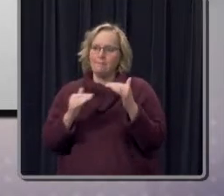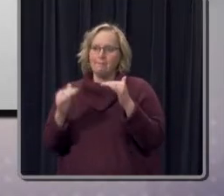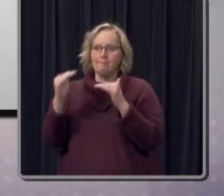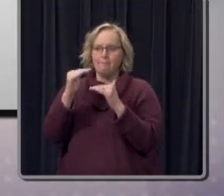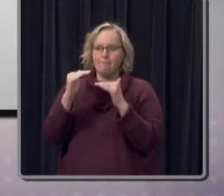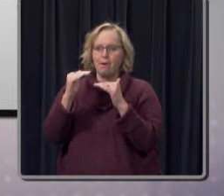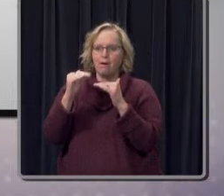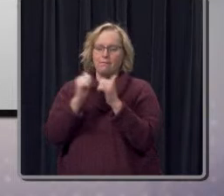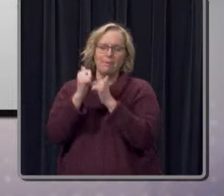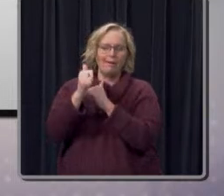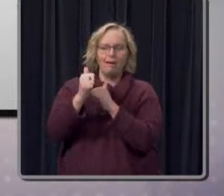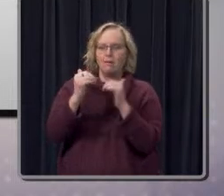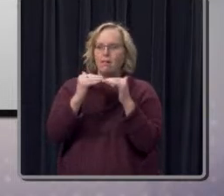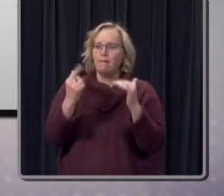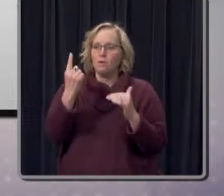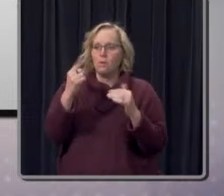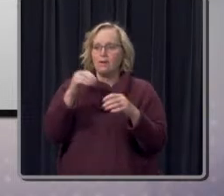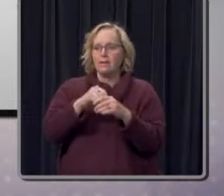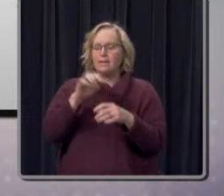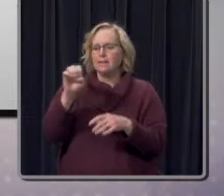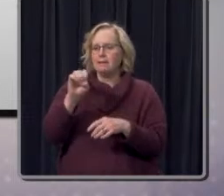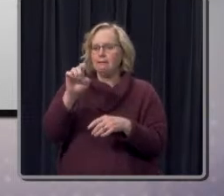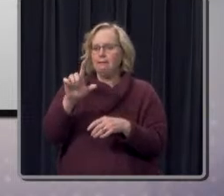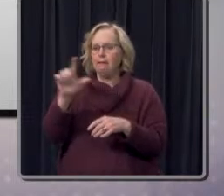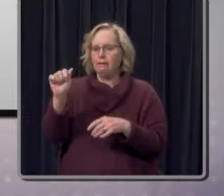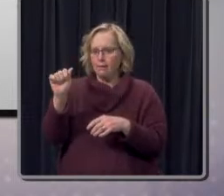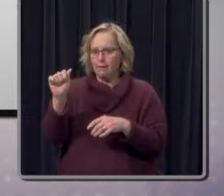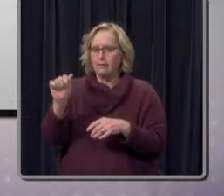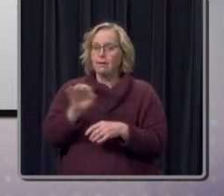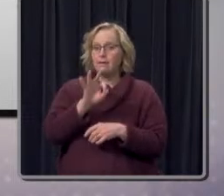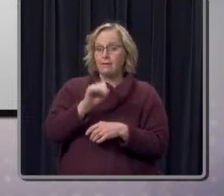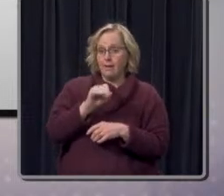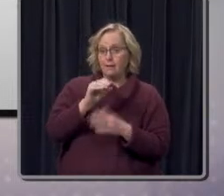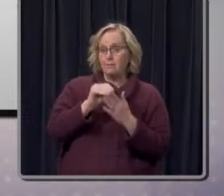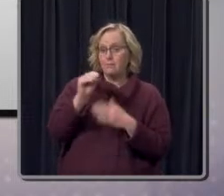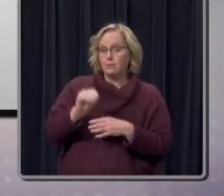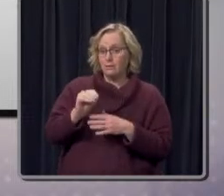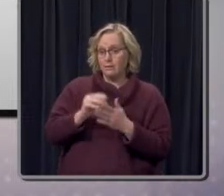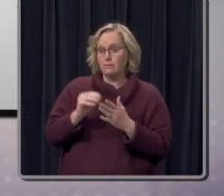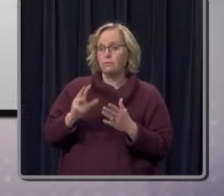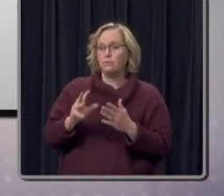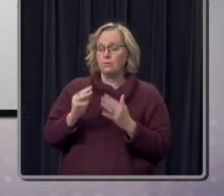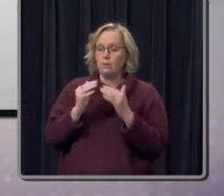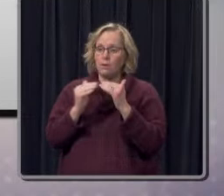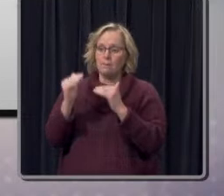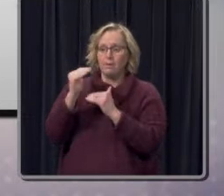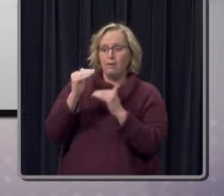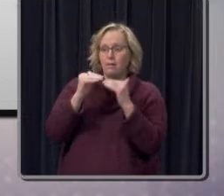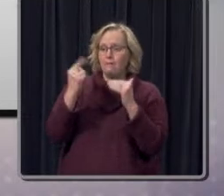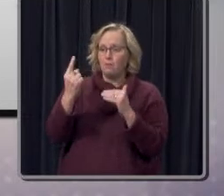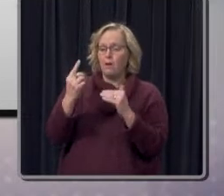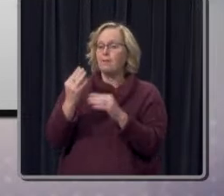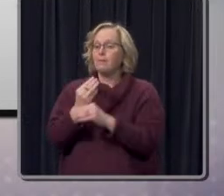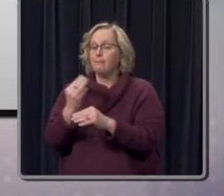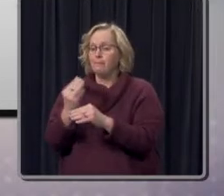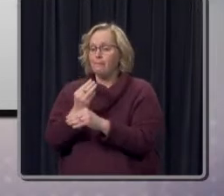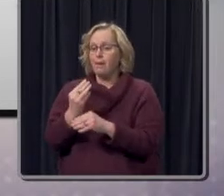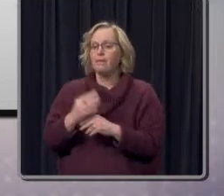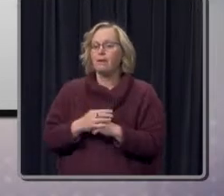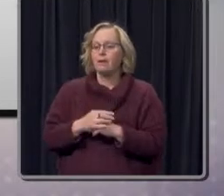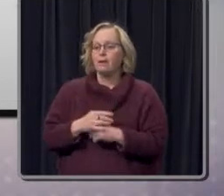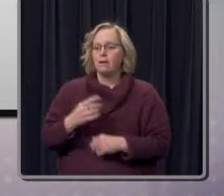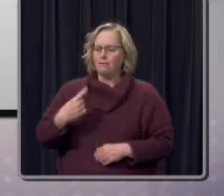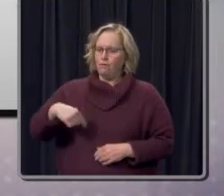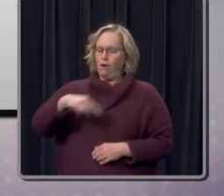or beyond level 1 in ELA, and 90% of our students were beyond level 1 in math. For us,